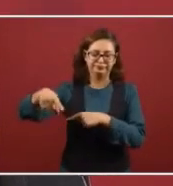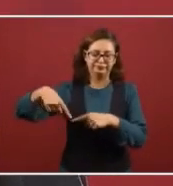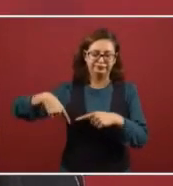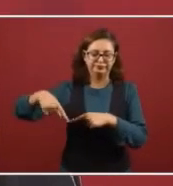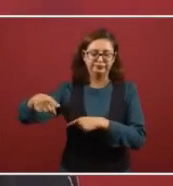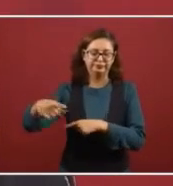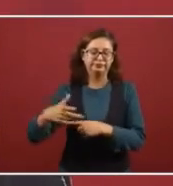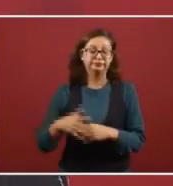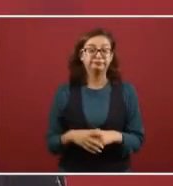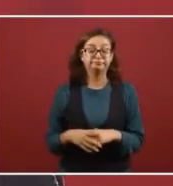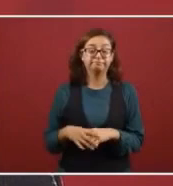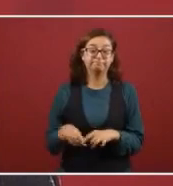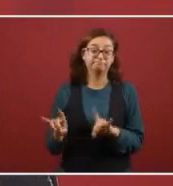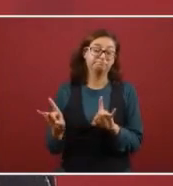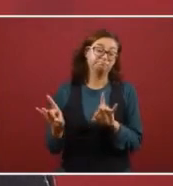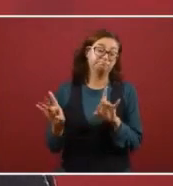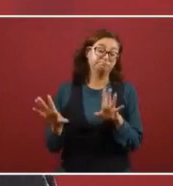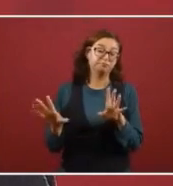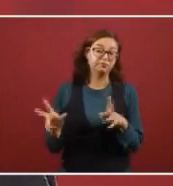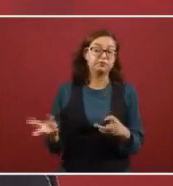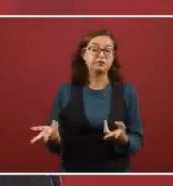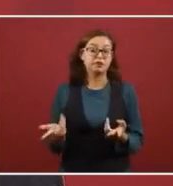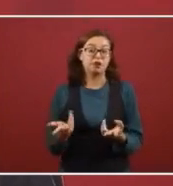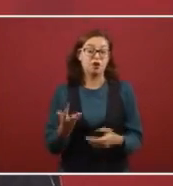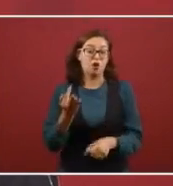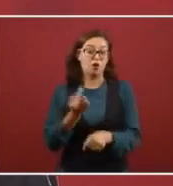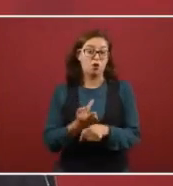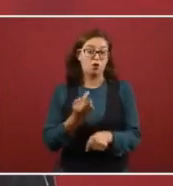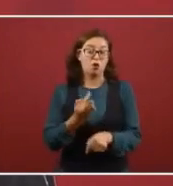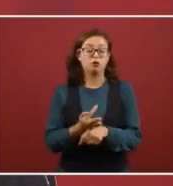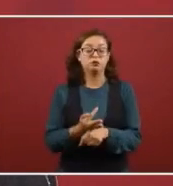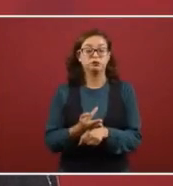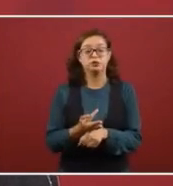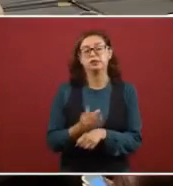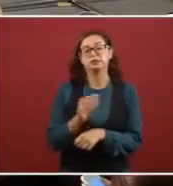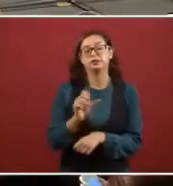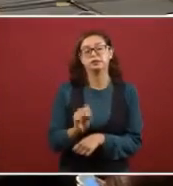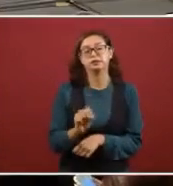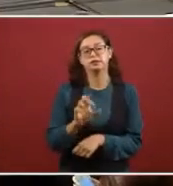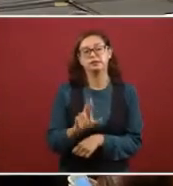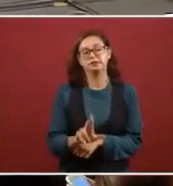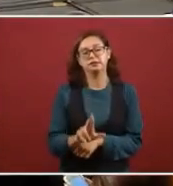you're going to be informed regarding this matter by